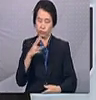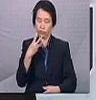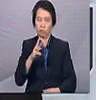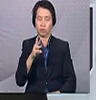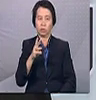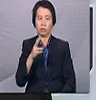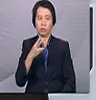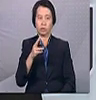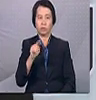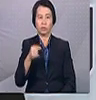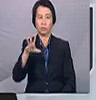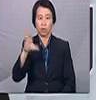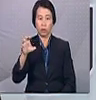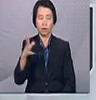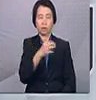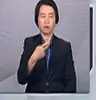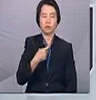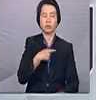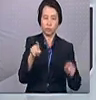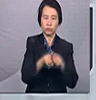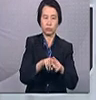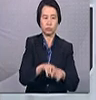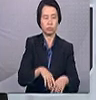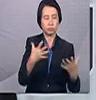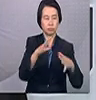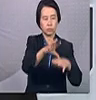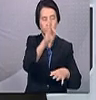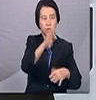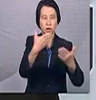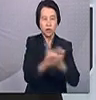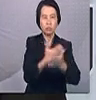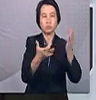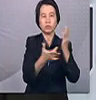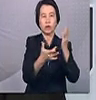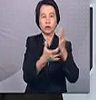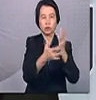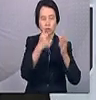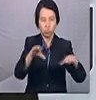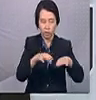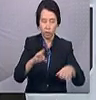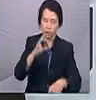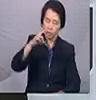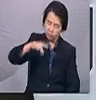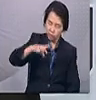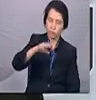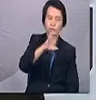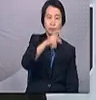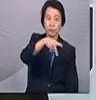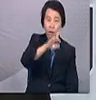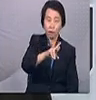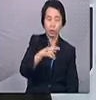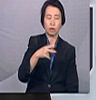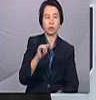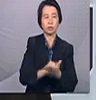16,500. We are also looking for another new technique of doing the test kit in PCR, whereby we